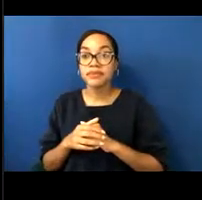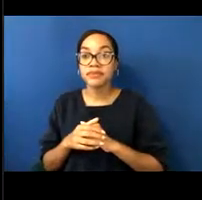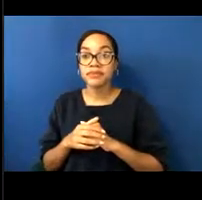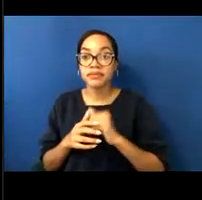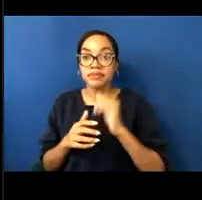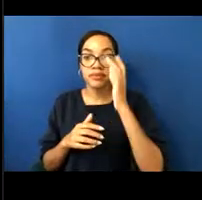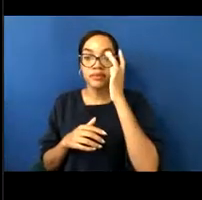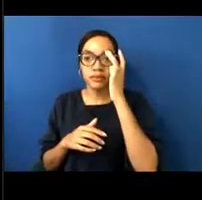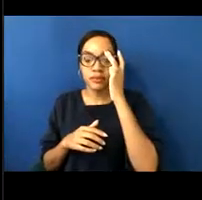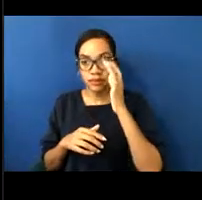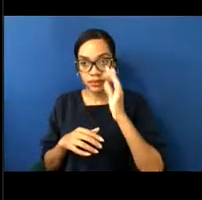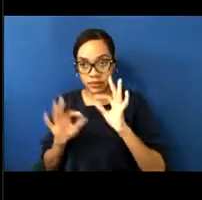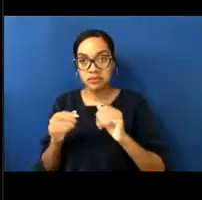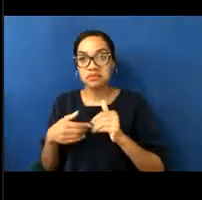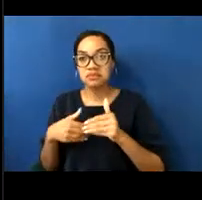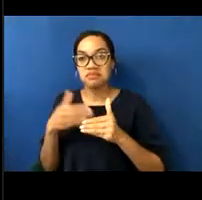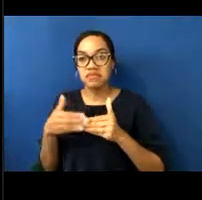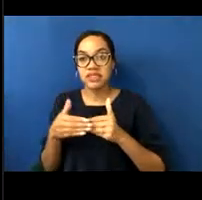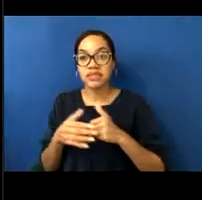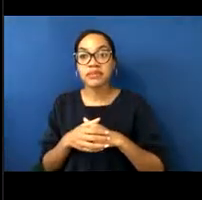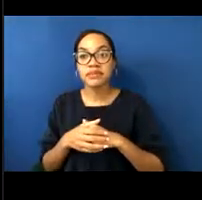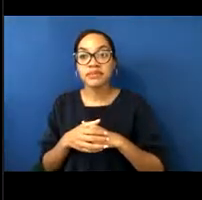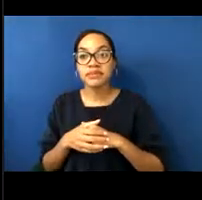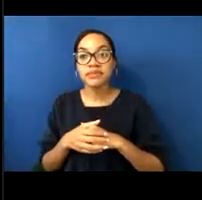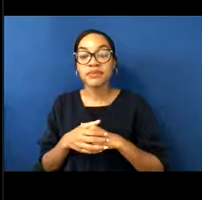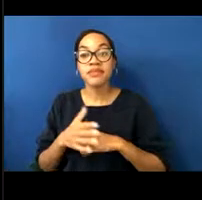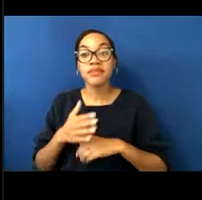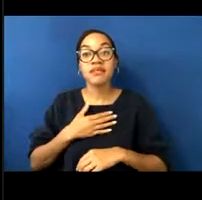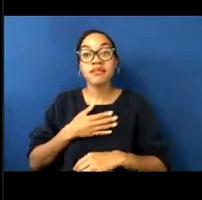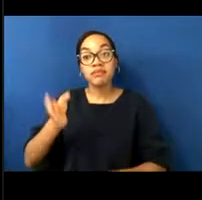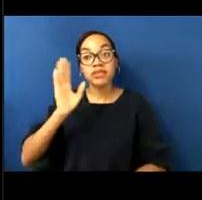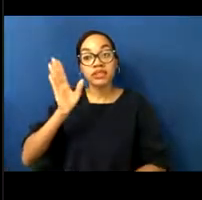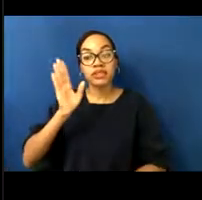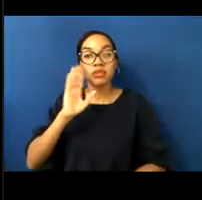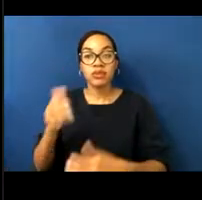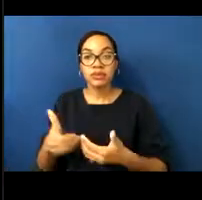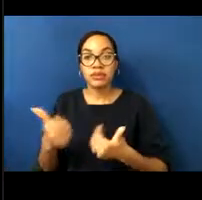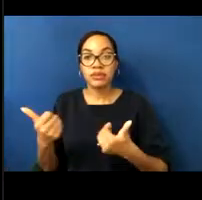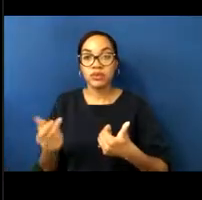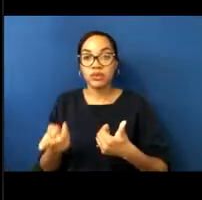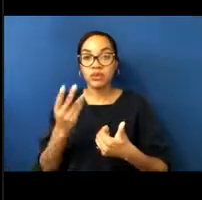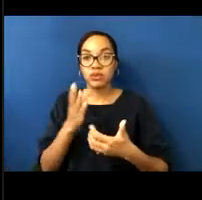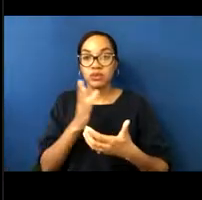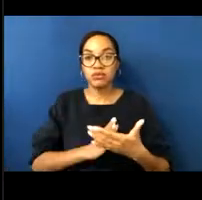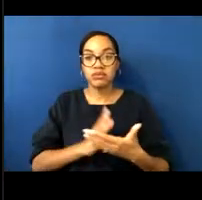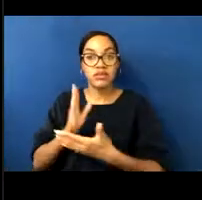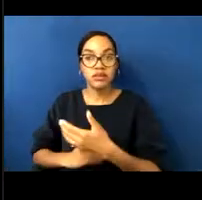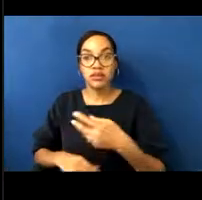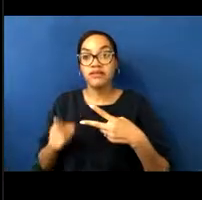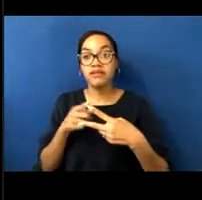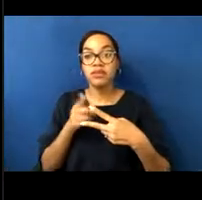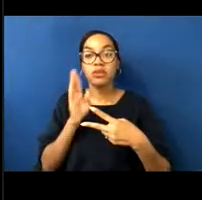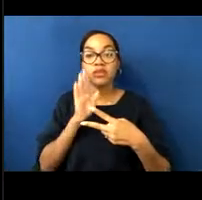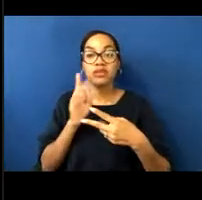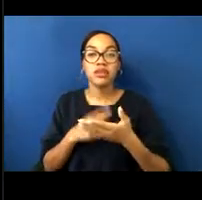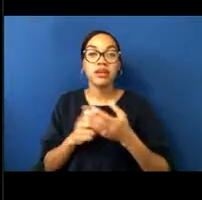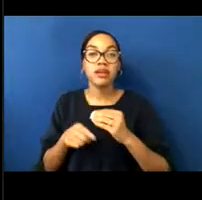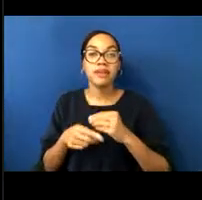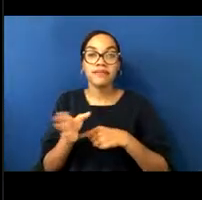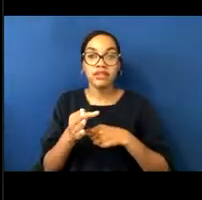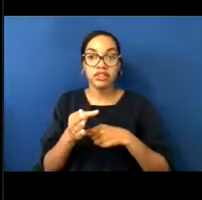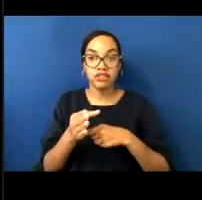Next slide. So the first, my talk is going to be divided into two major parts. The first part, I'll be talking about fish in the Northwest Atlantic, but I'm also going to be talking